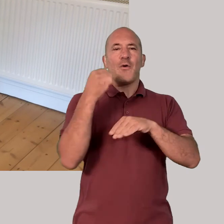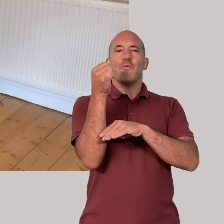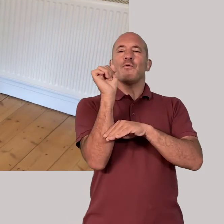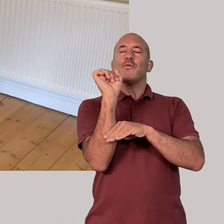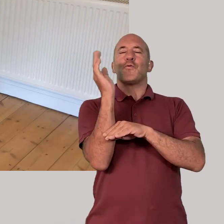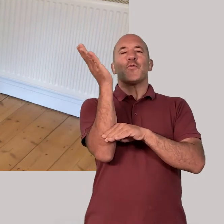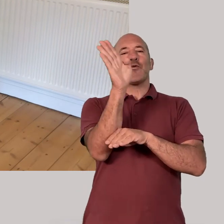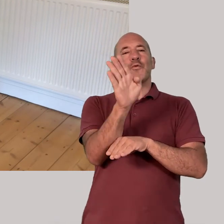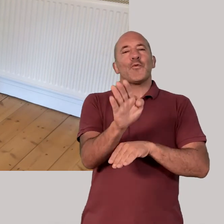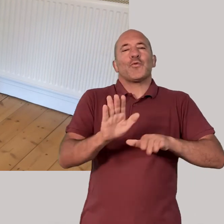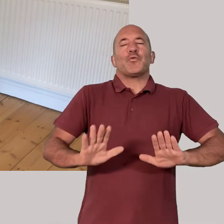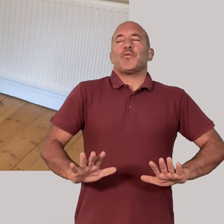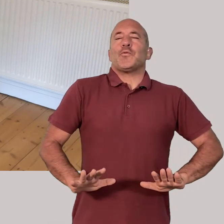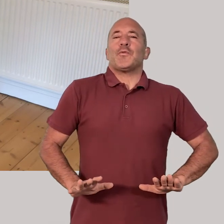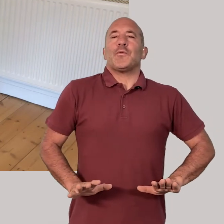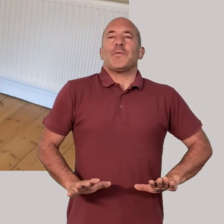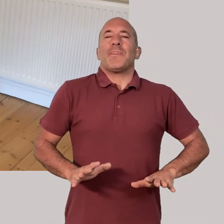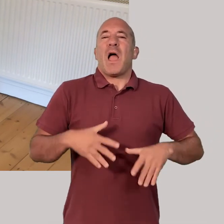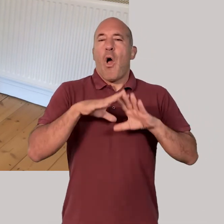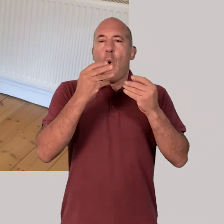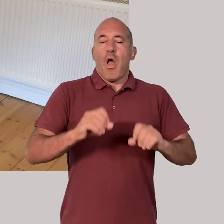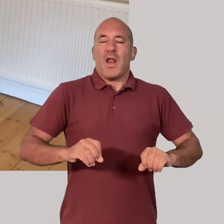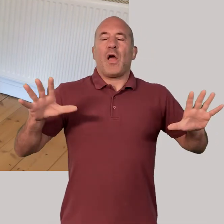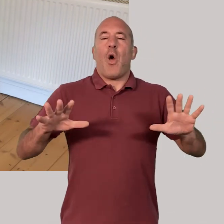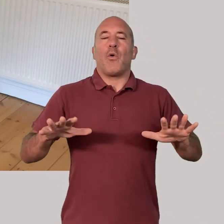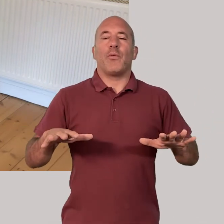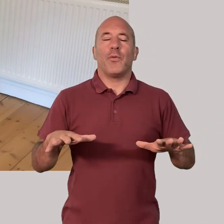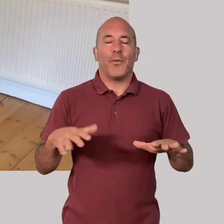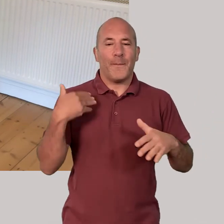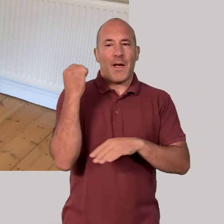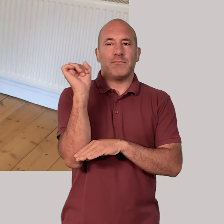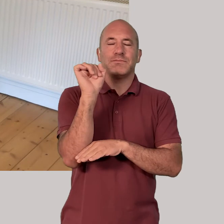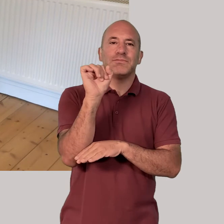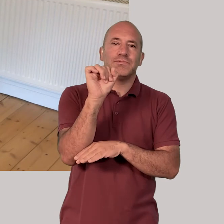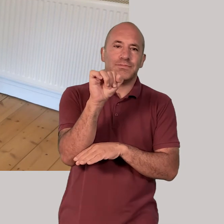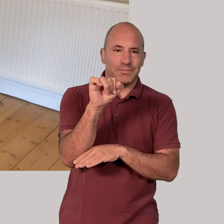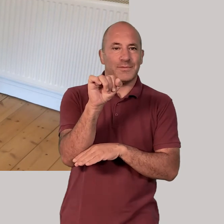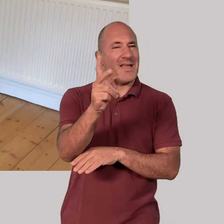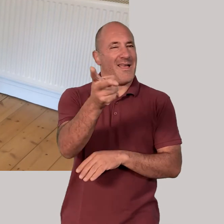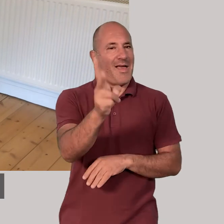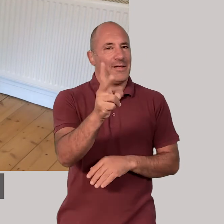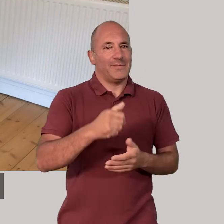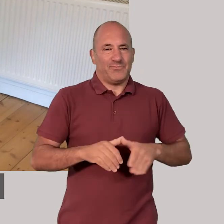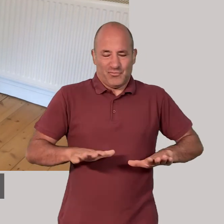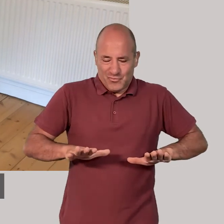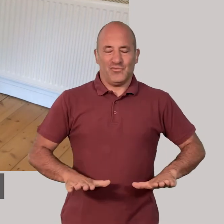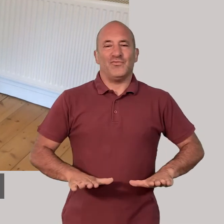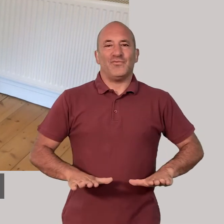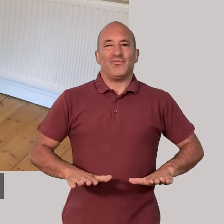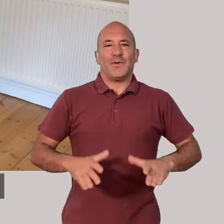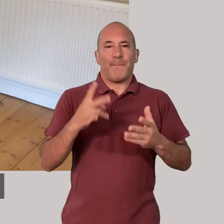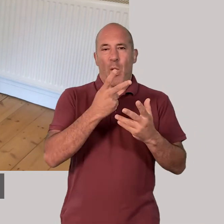then release everything, and everything comes back to centre. Go again.